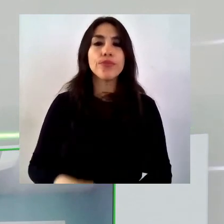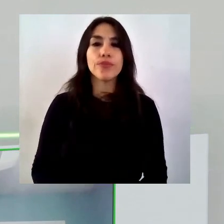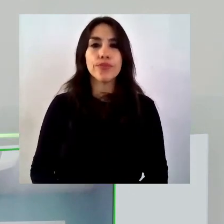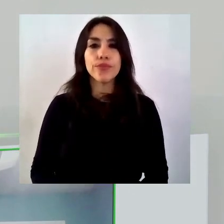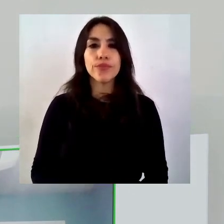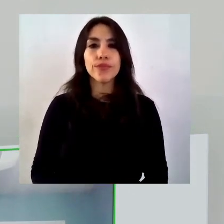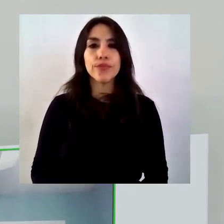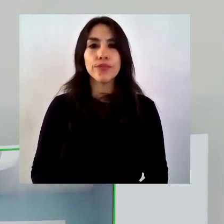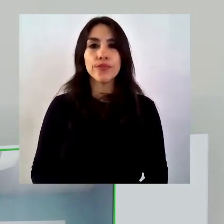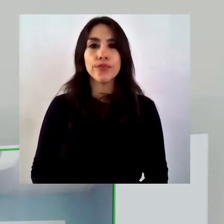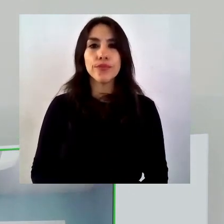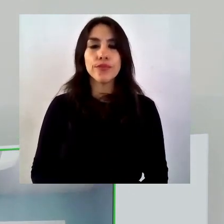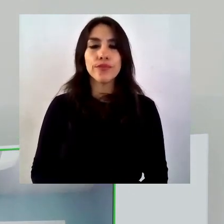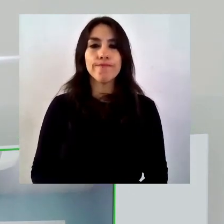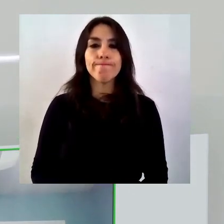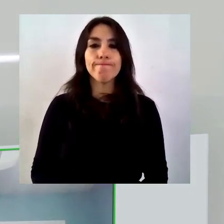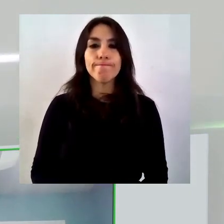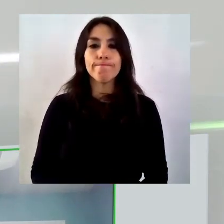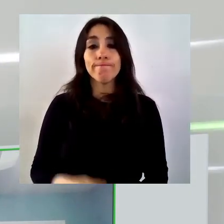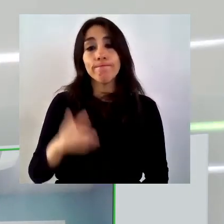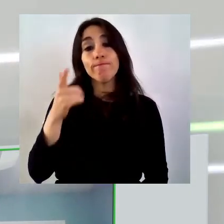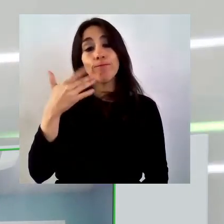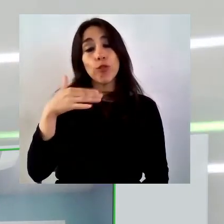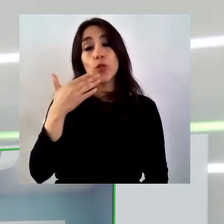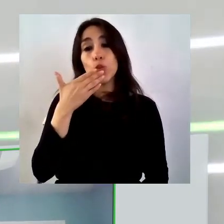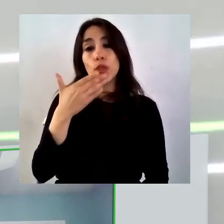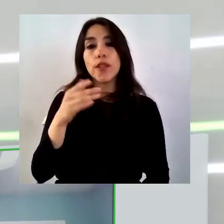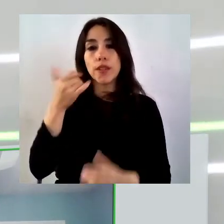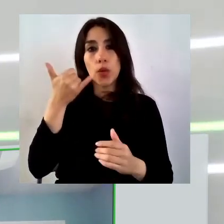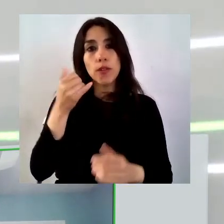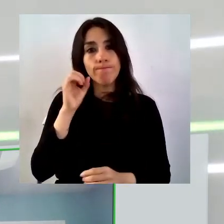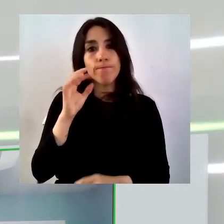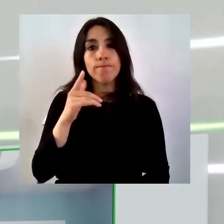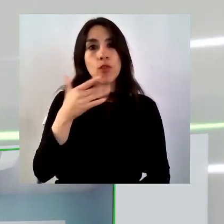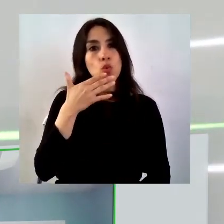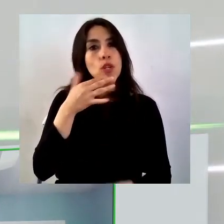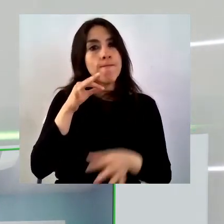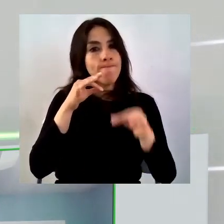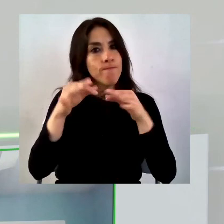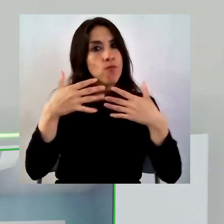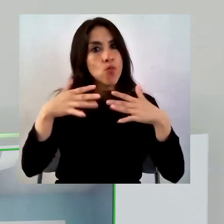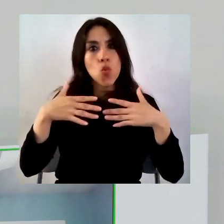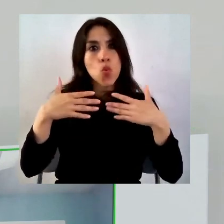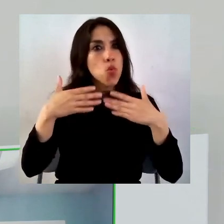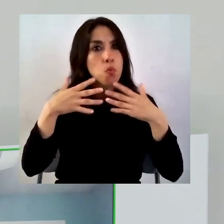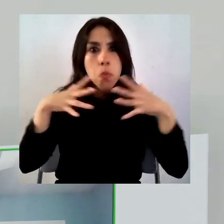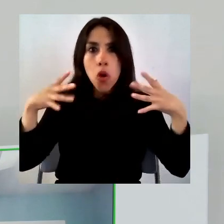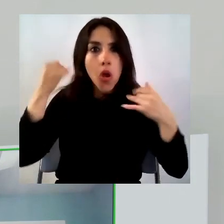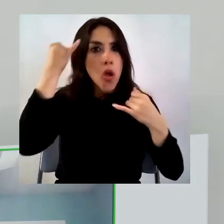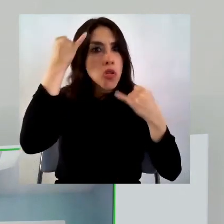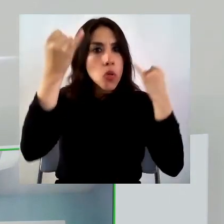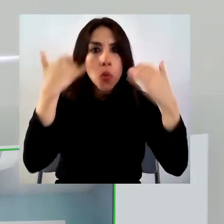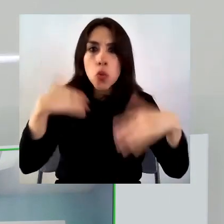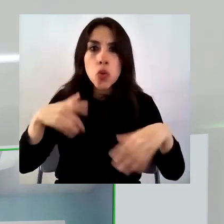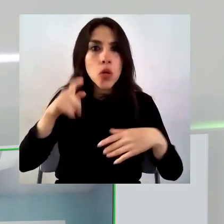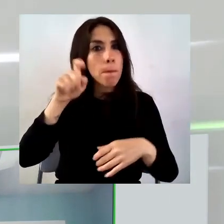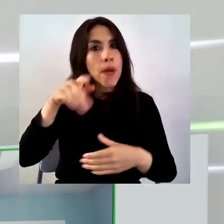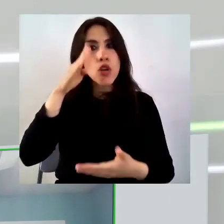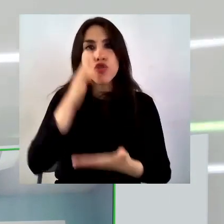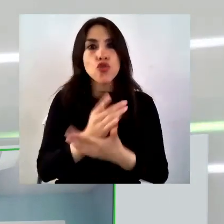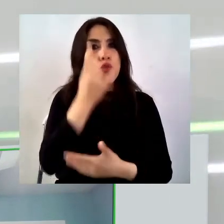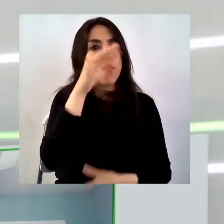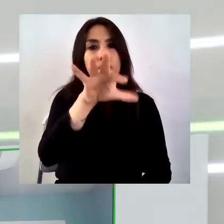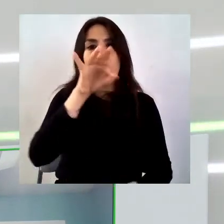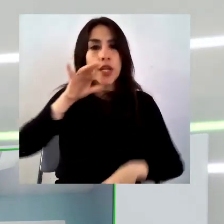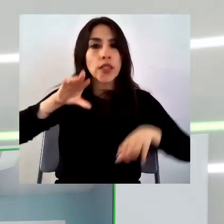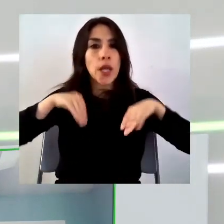Sin duda, Laurie, mencionas muchas iniciativas. Thank you very much, Laurie. Without a doubt, there are many initiatives